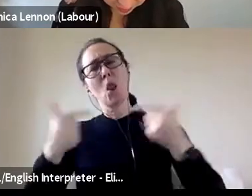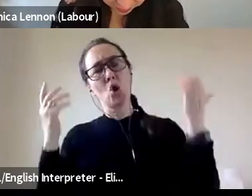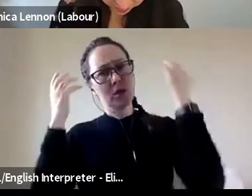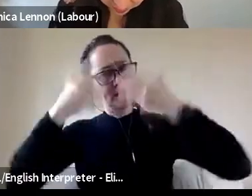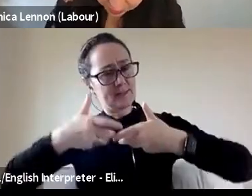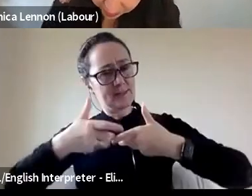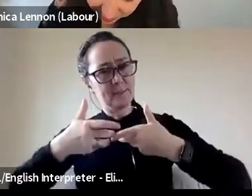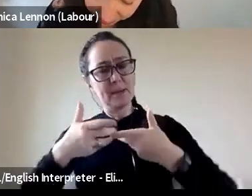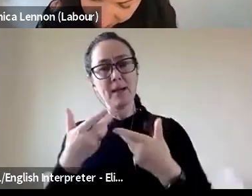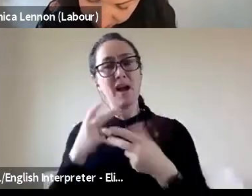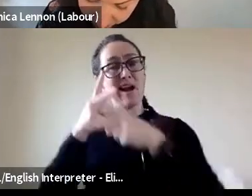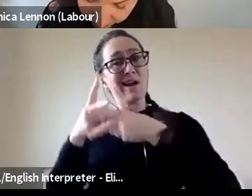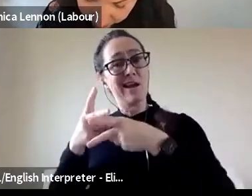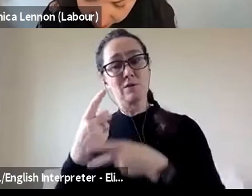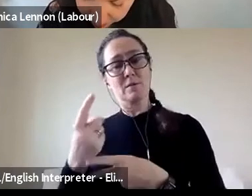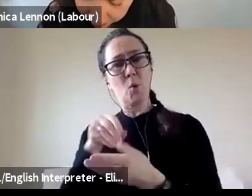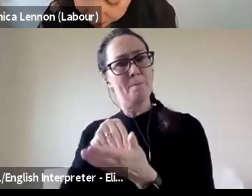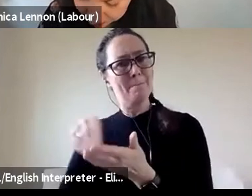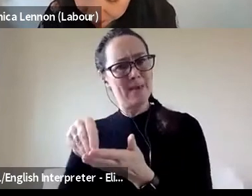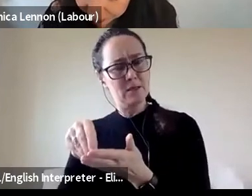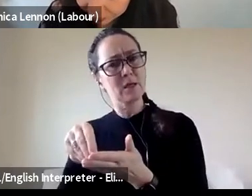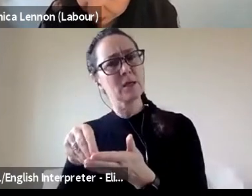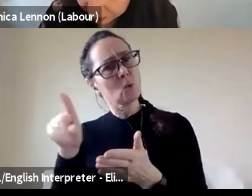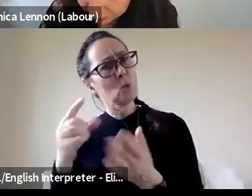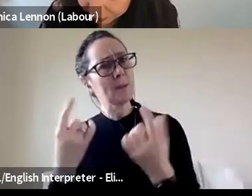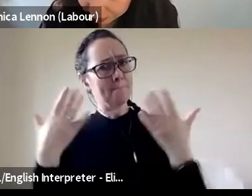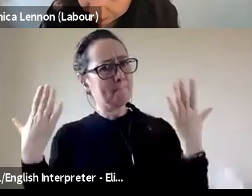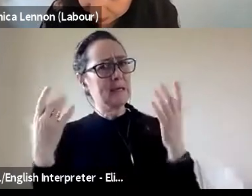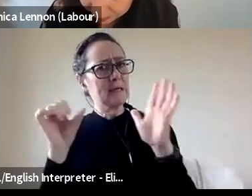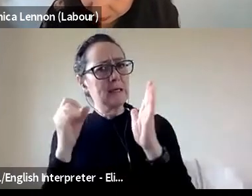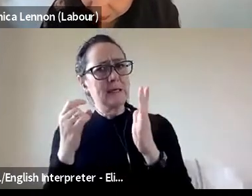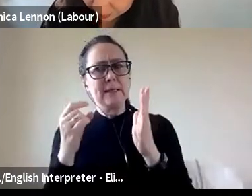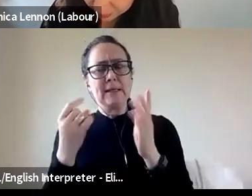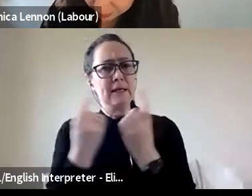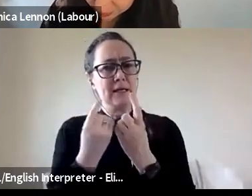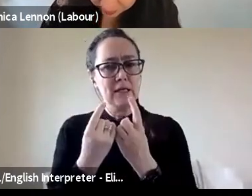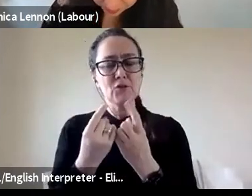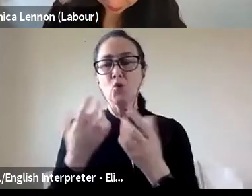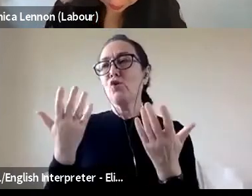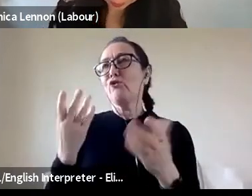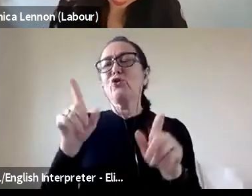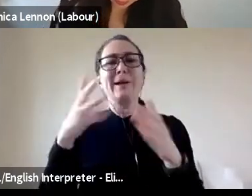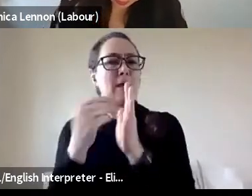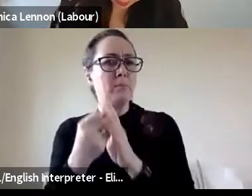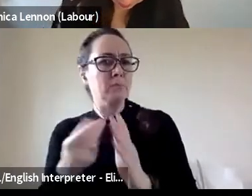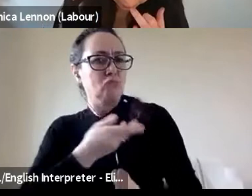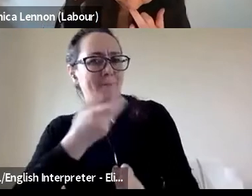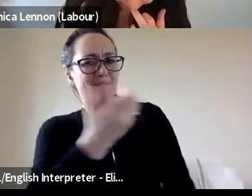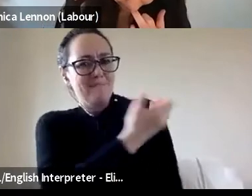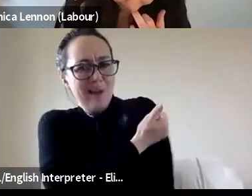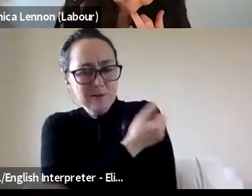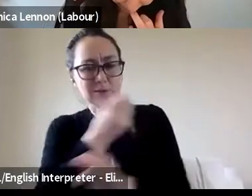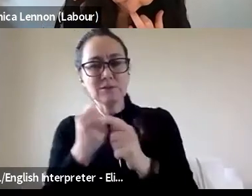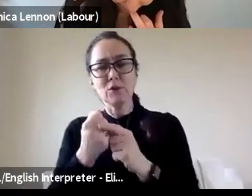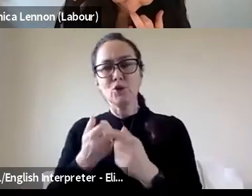unpaid carers, which is quite a hot topic for us just now. So they're late to be vaccinated, they're overlooked for support,